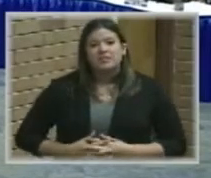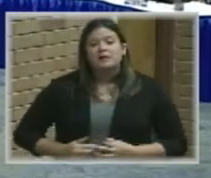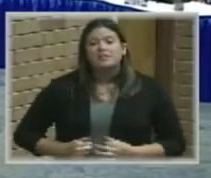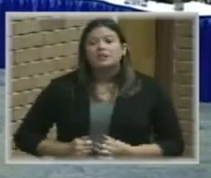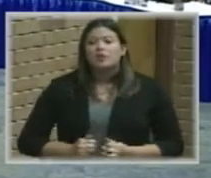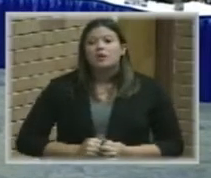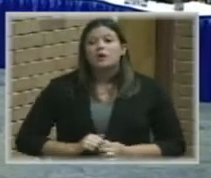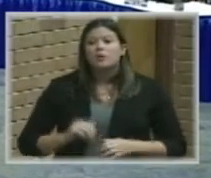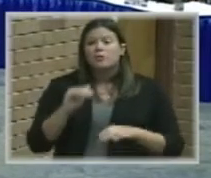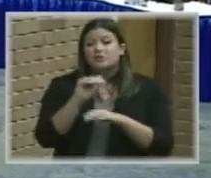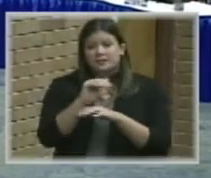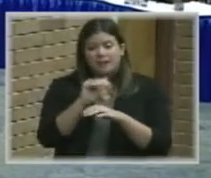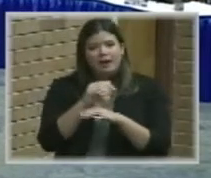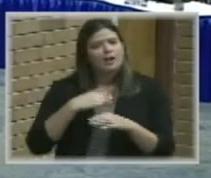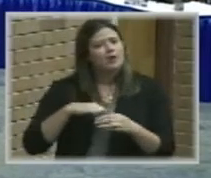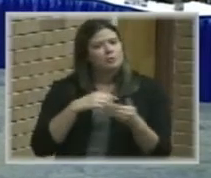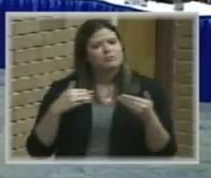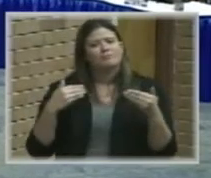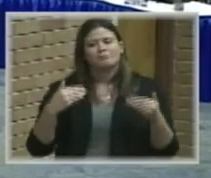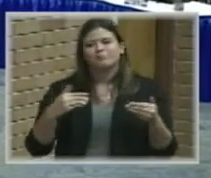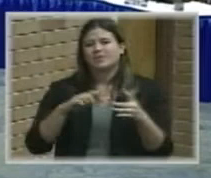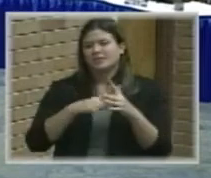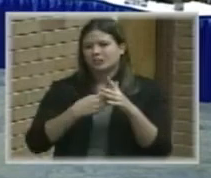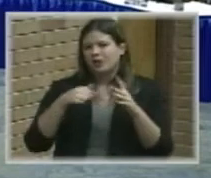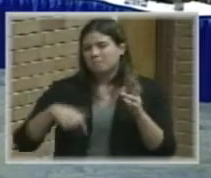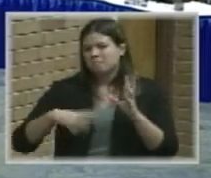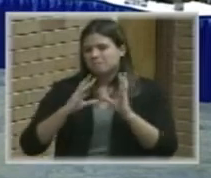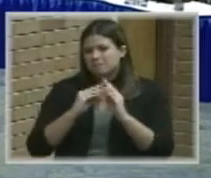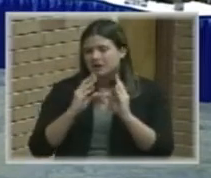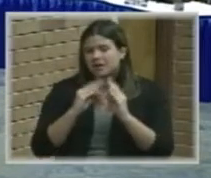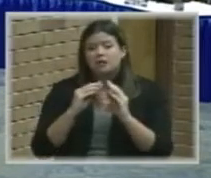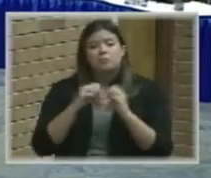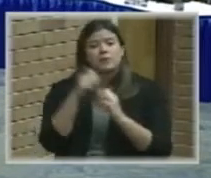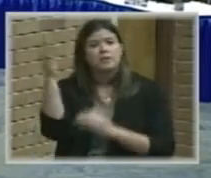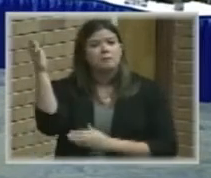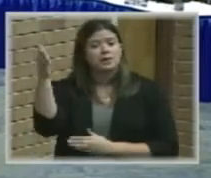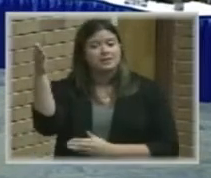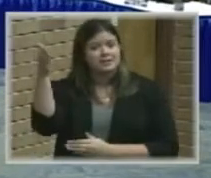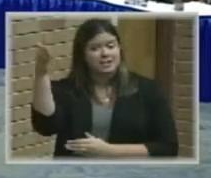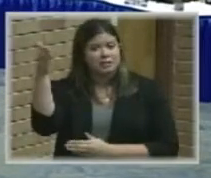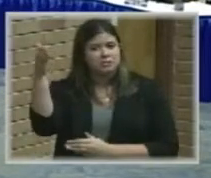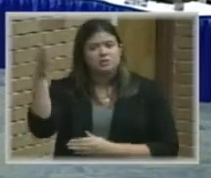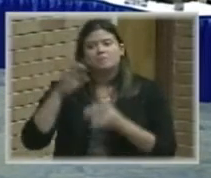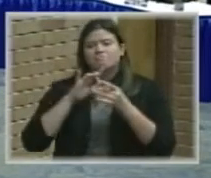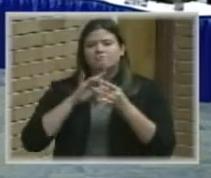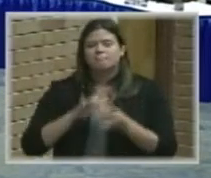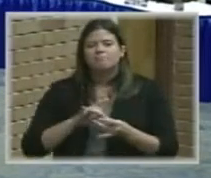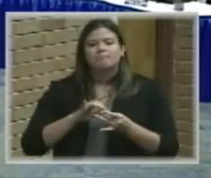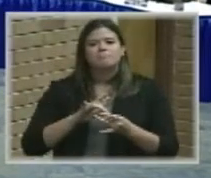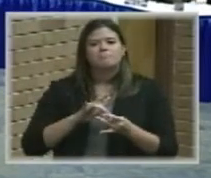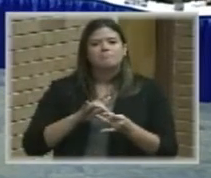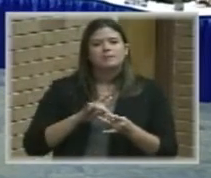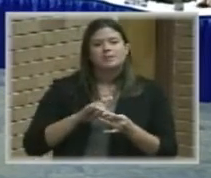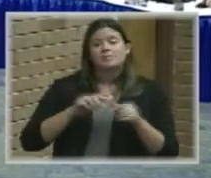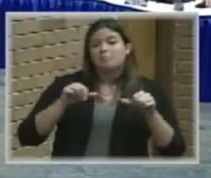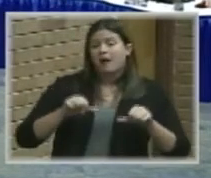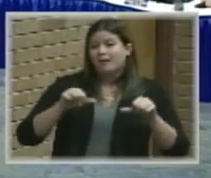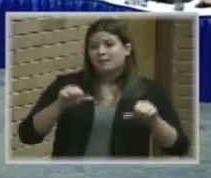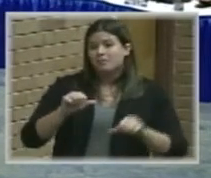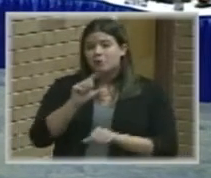Tonight we're going to start the meeting with a presentation concerning the tentative